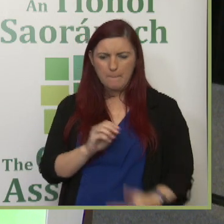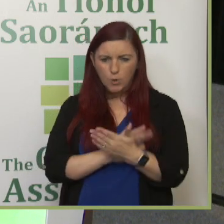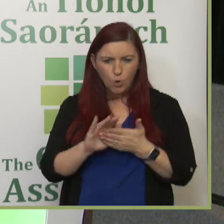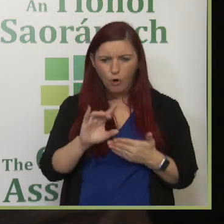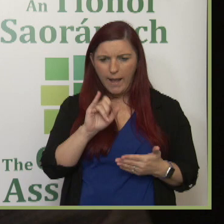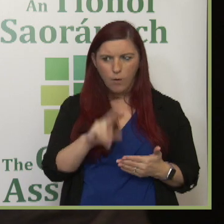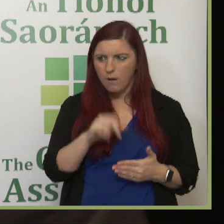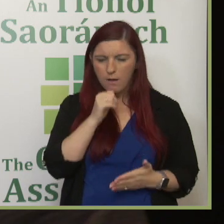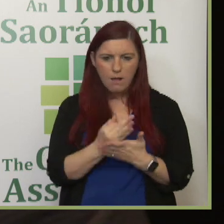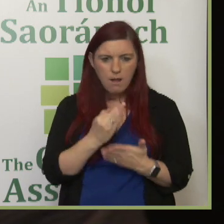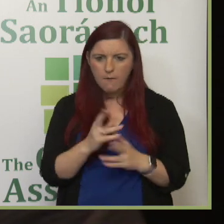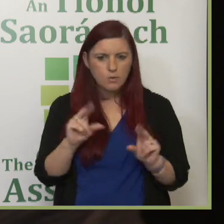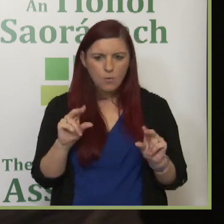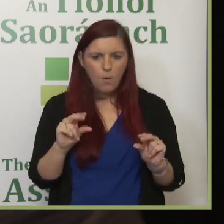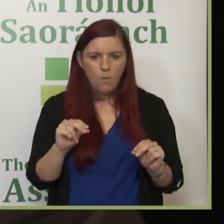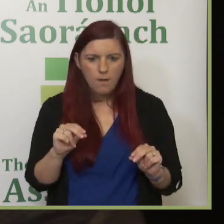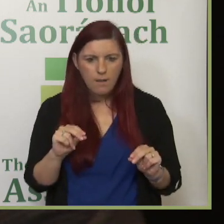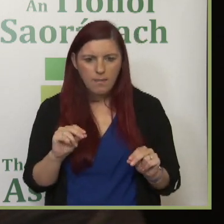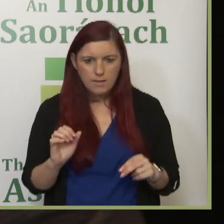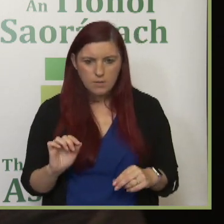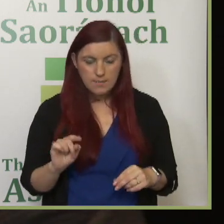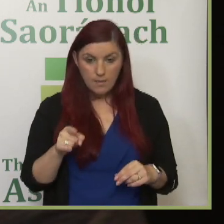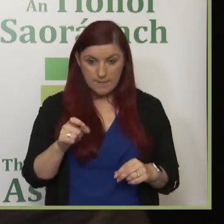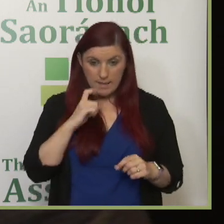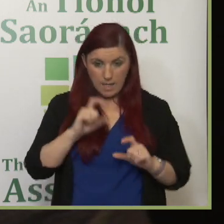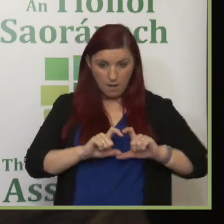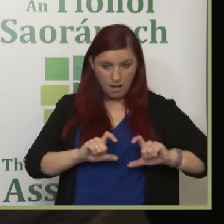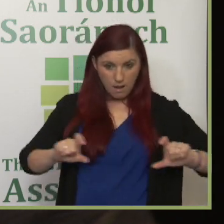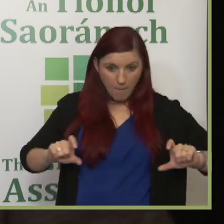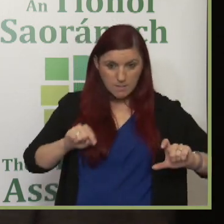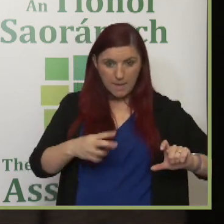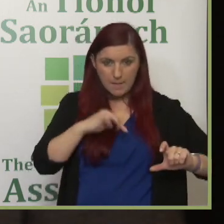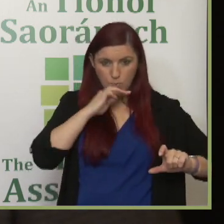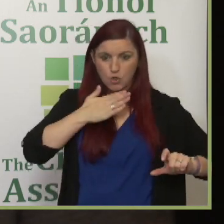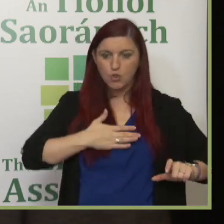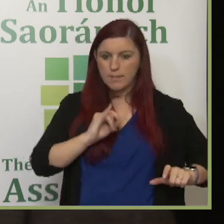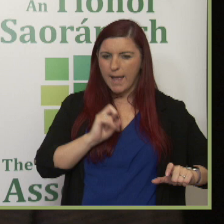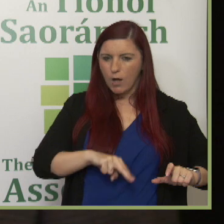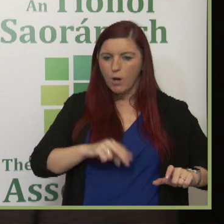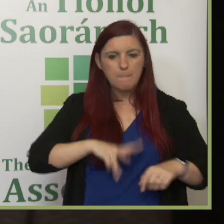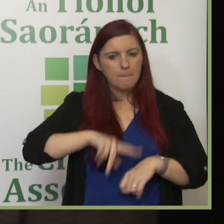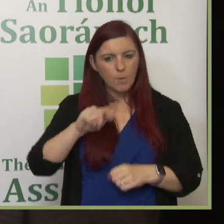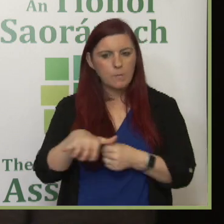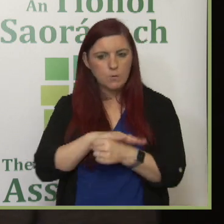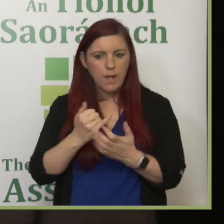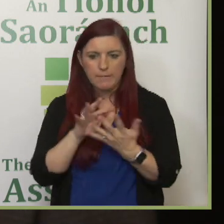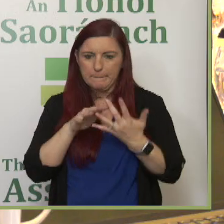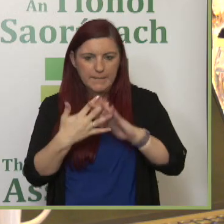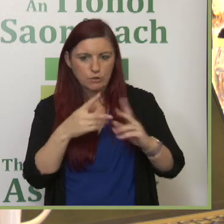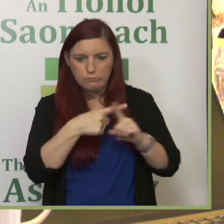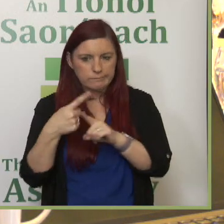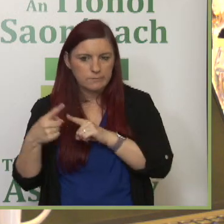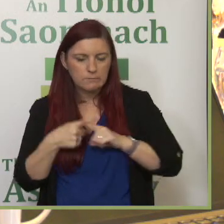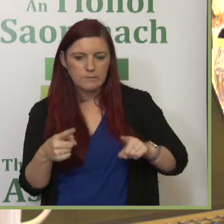bottom, that was only the cases where only heroin was found. Most of those deaths involved multiple substances increasing. You see there